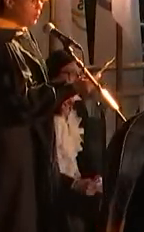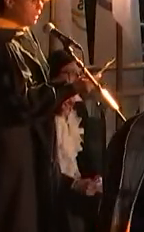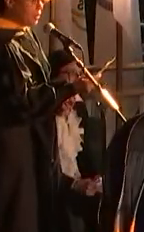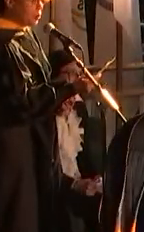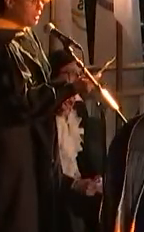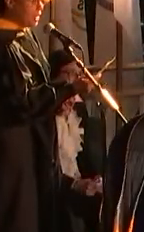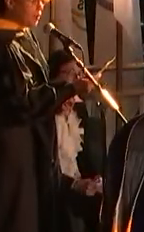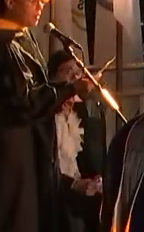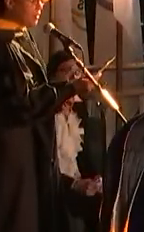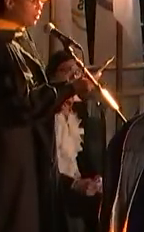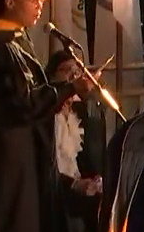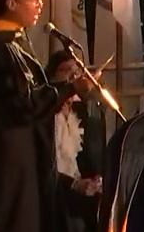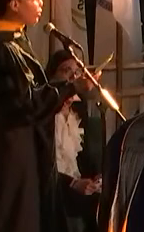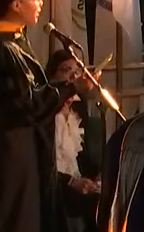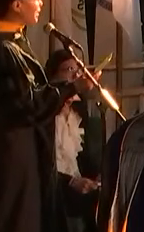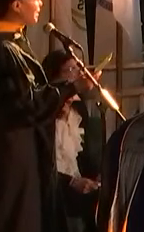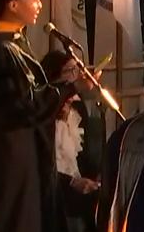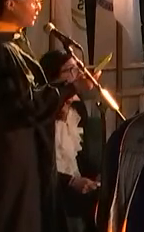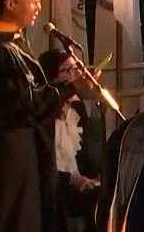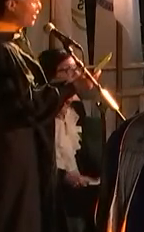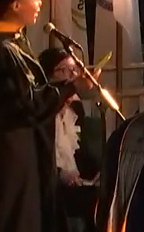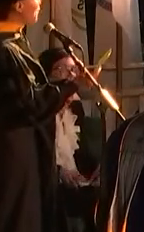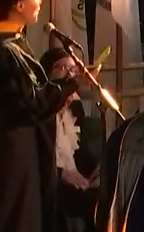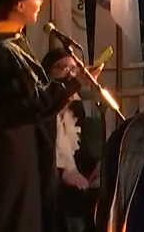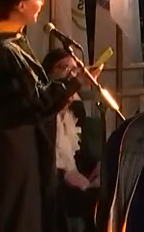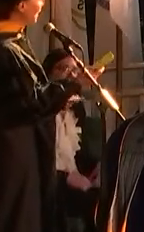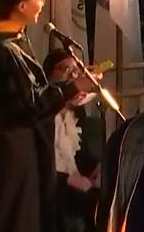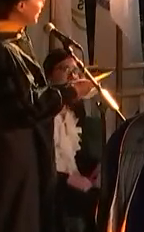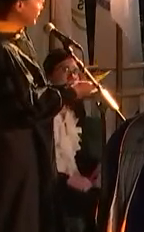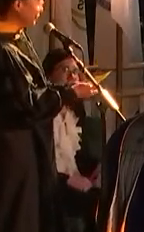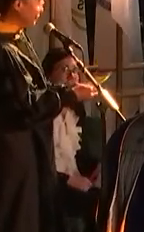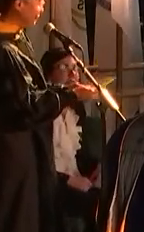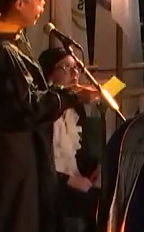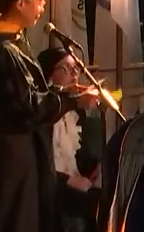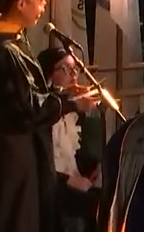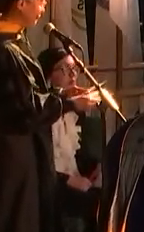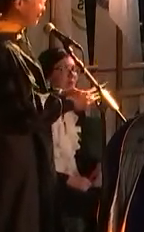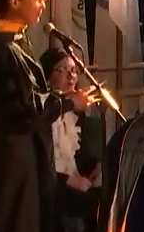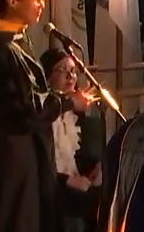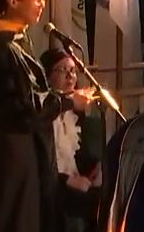I am pleased to announce the graduates of nursing.